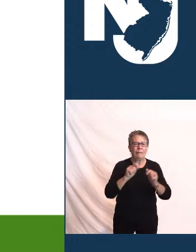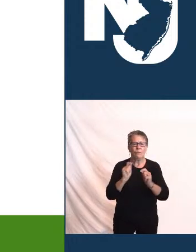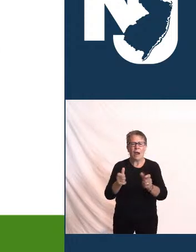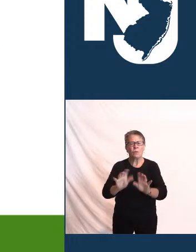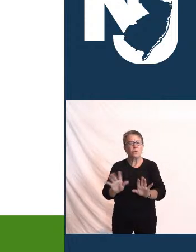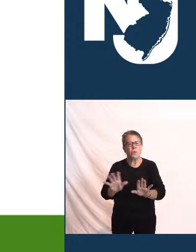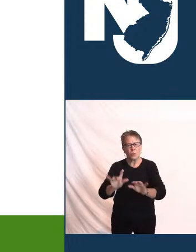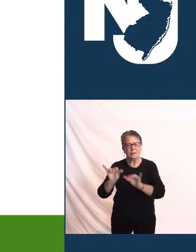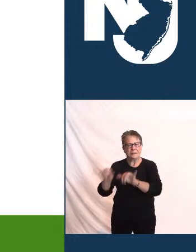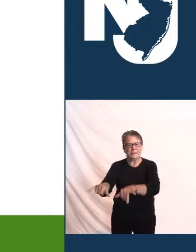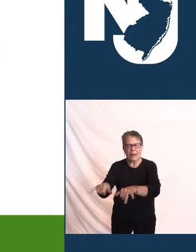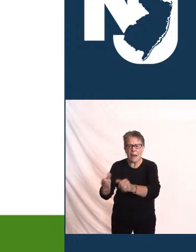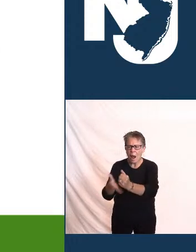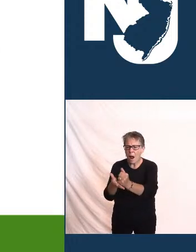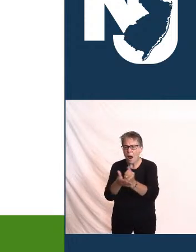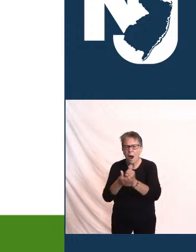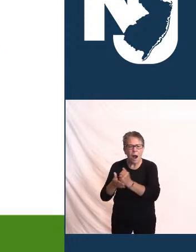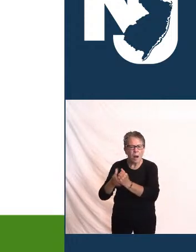remember, it's